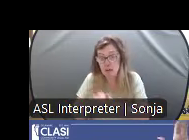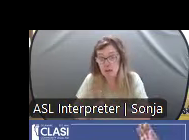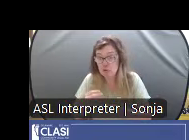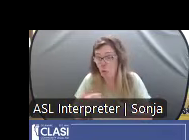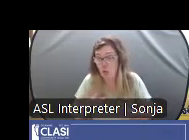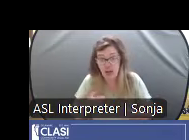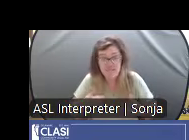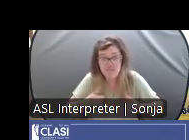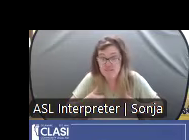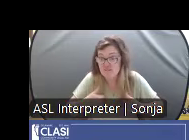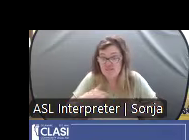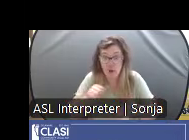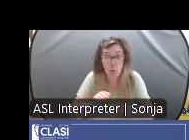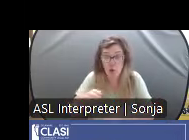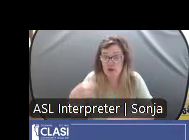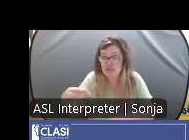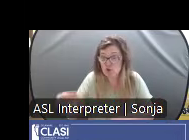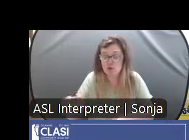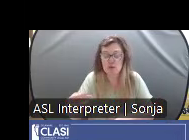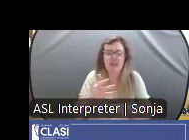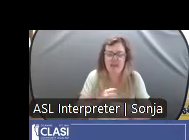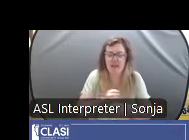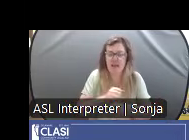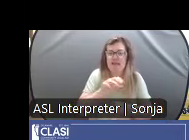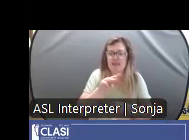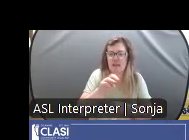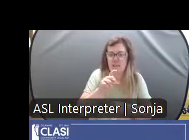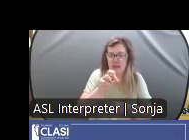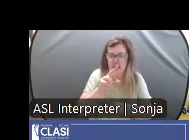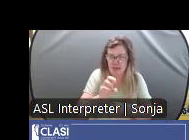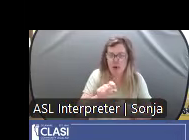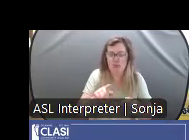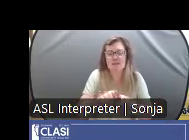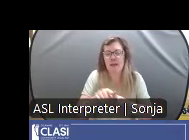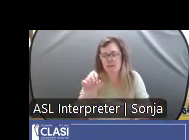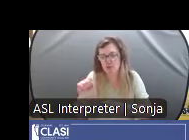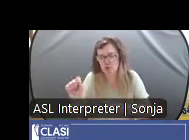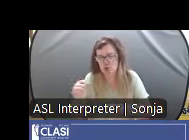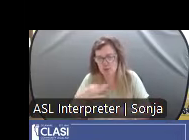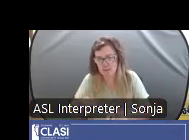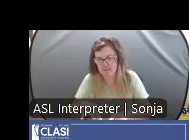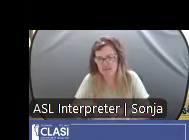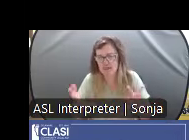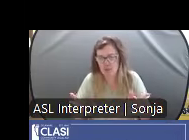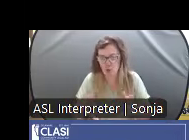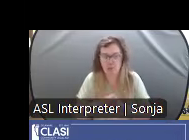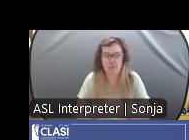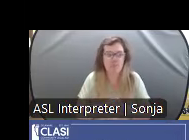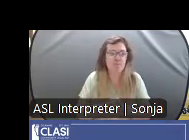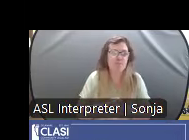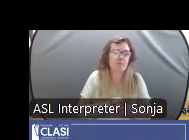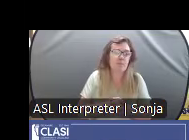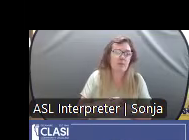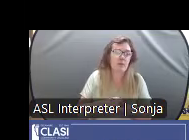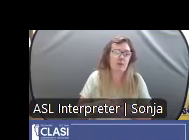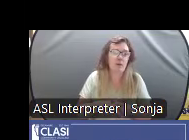but that they can get Medicare in the same way that they can get Social Security benefits through their spouse. And I particularly know about this